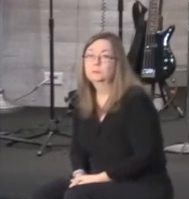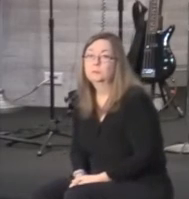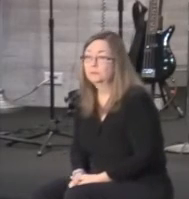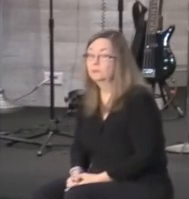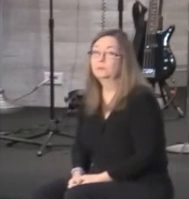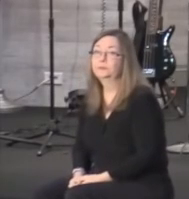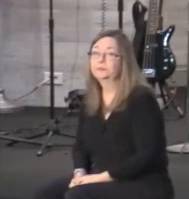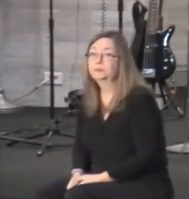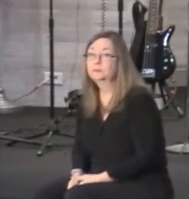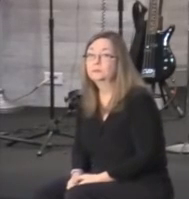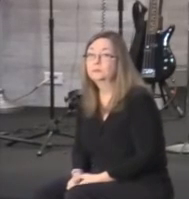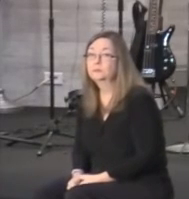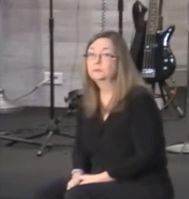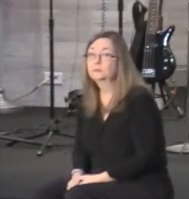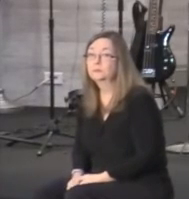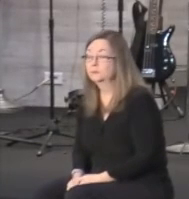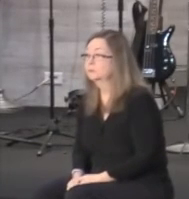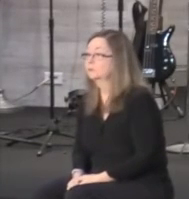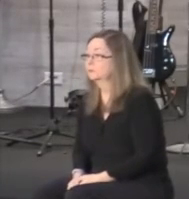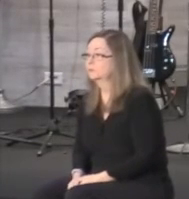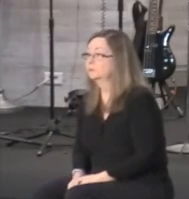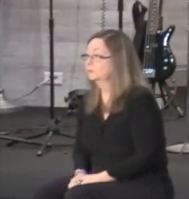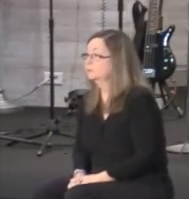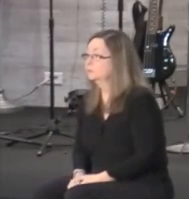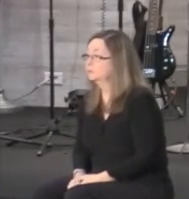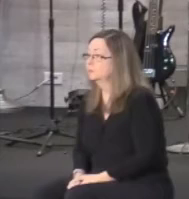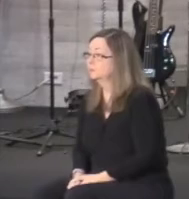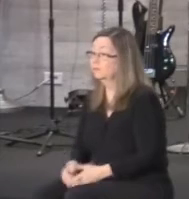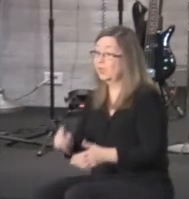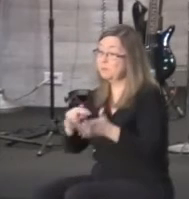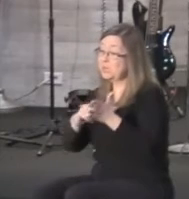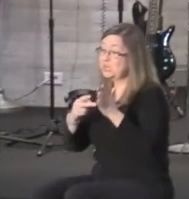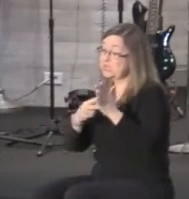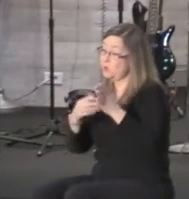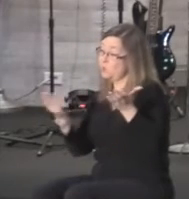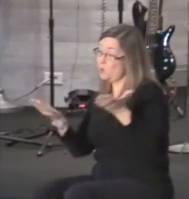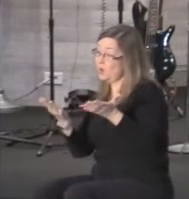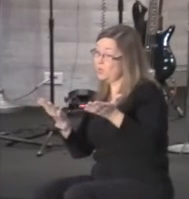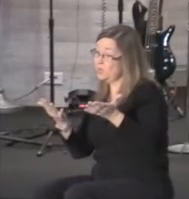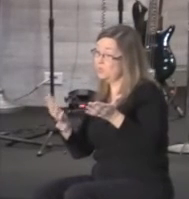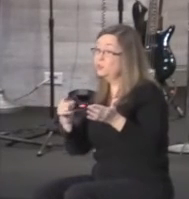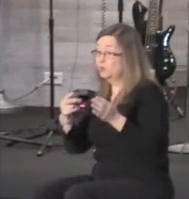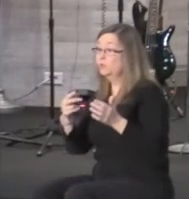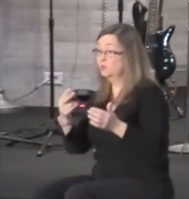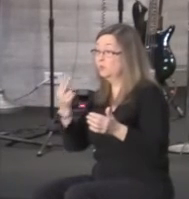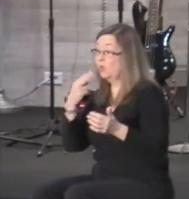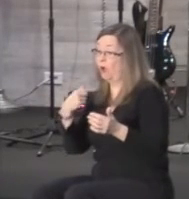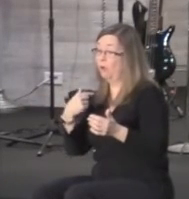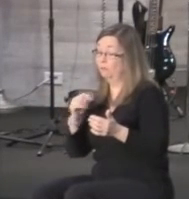You know what kind of men we were among you for your sake. Literally, what he's saying is, you saw how we